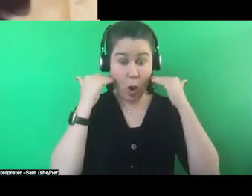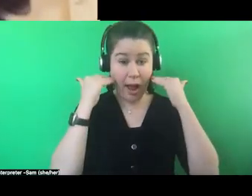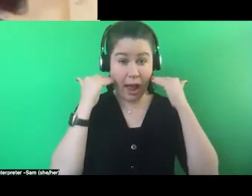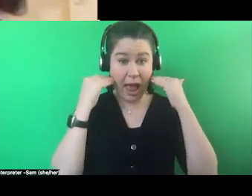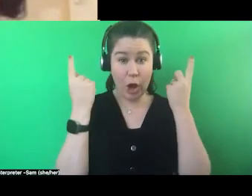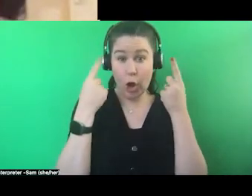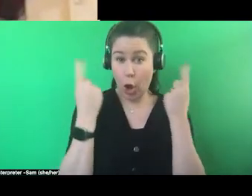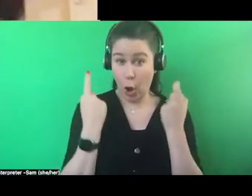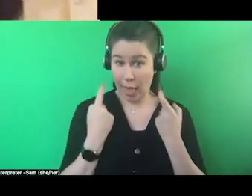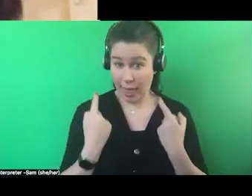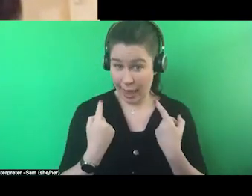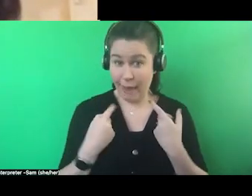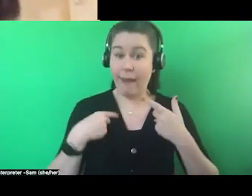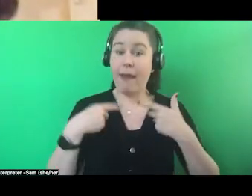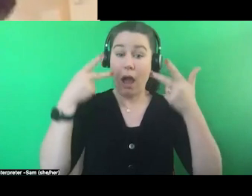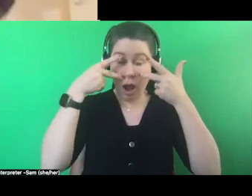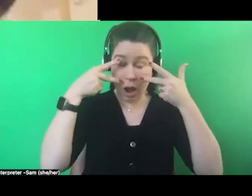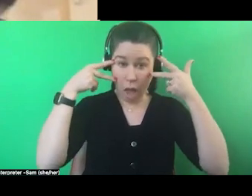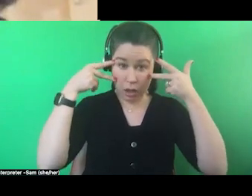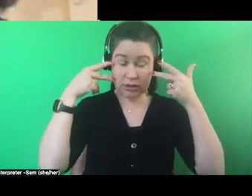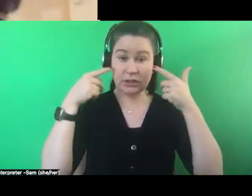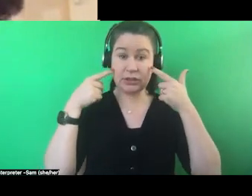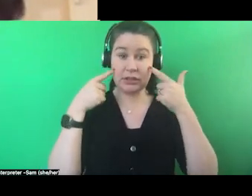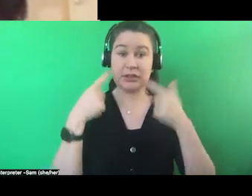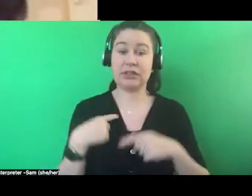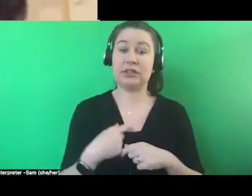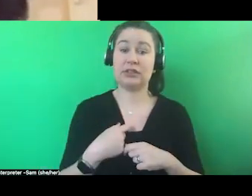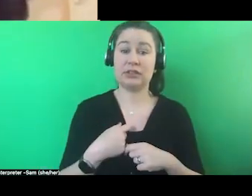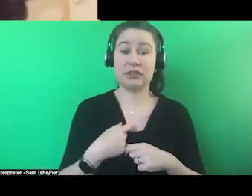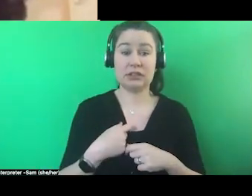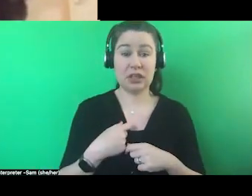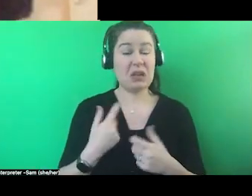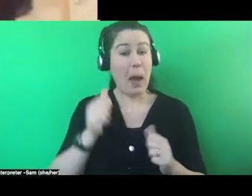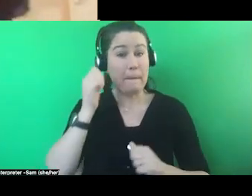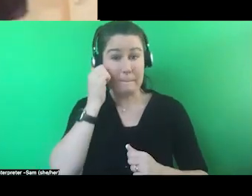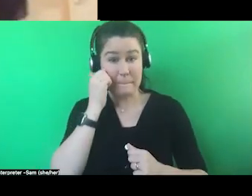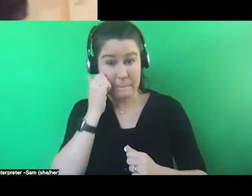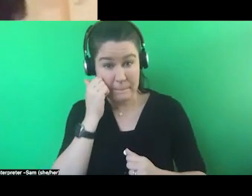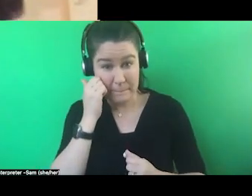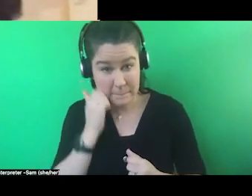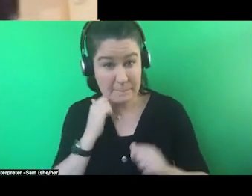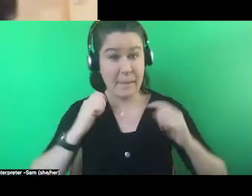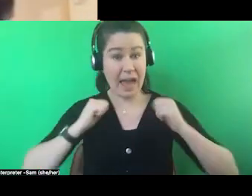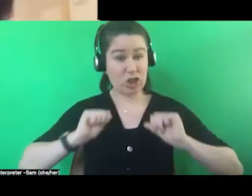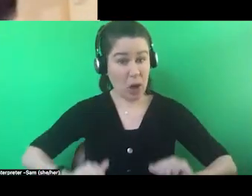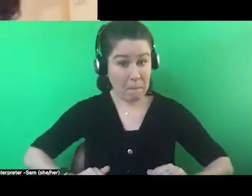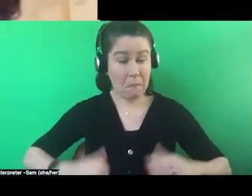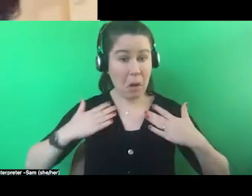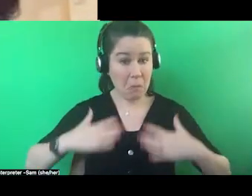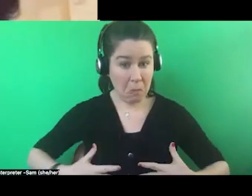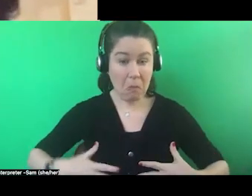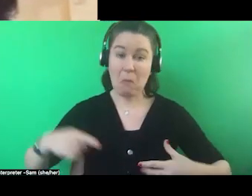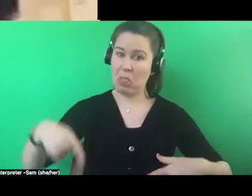curly hair. I wear glasses. I'm wearing a black jumper. This room